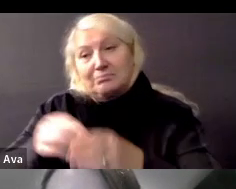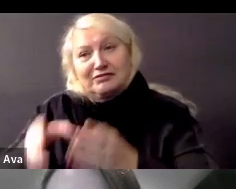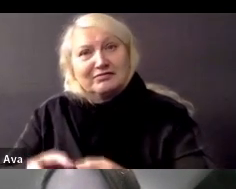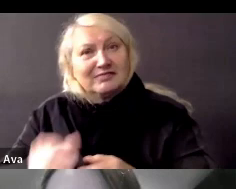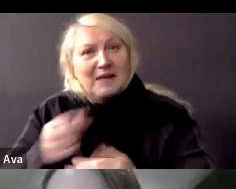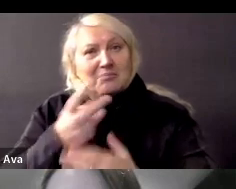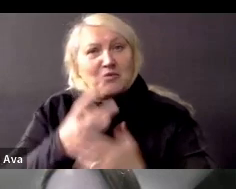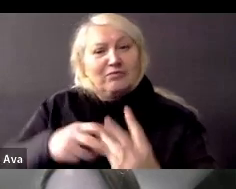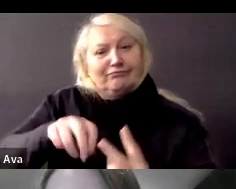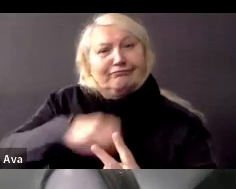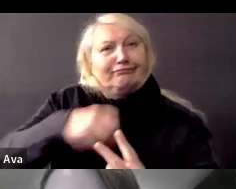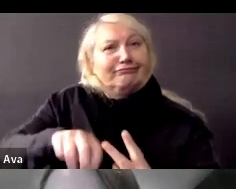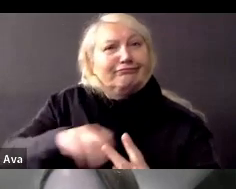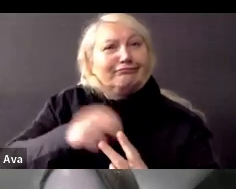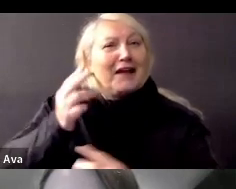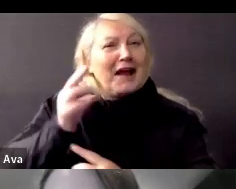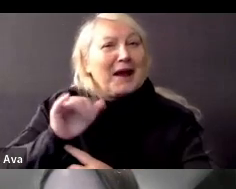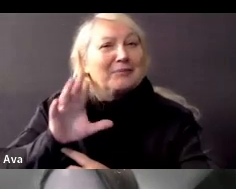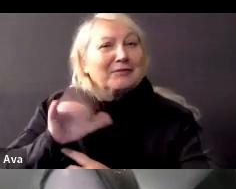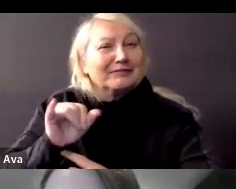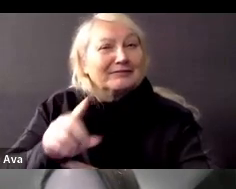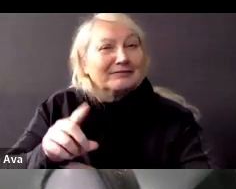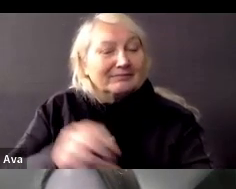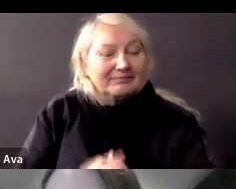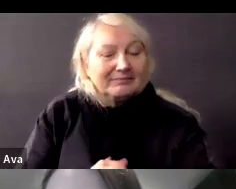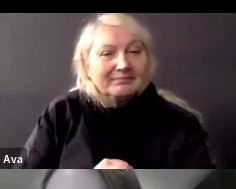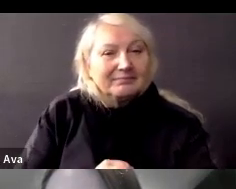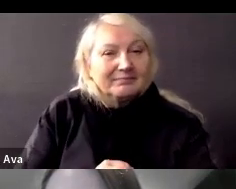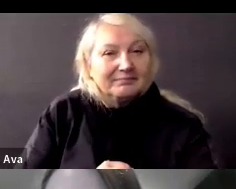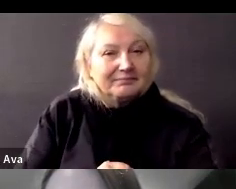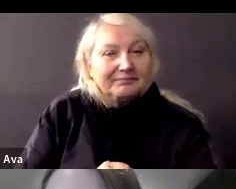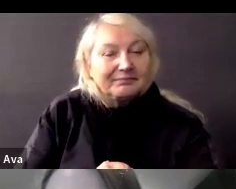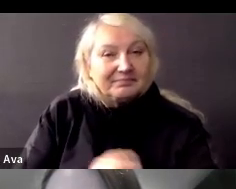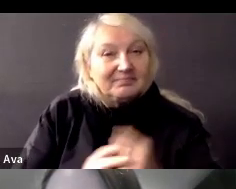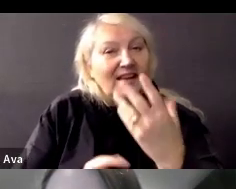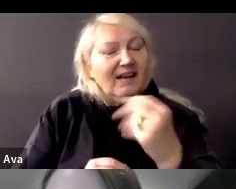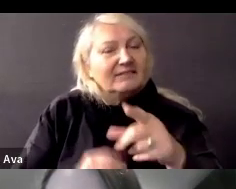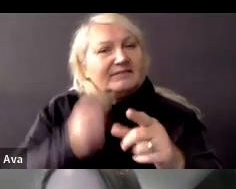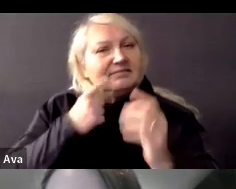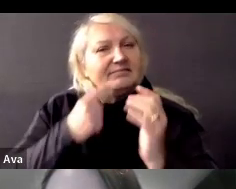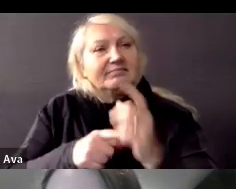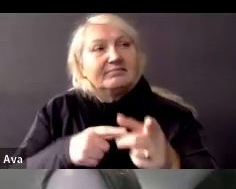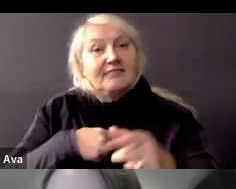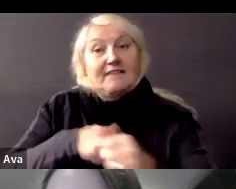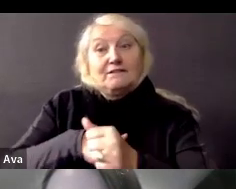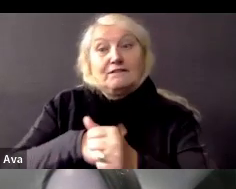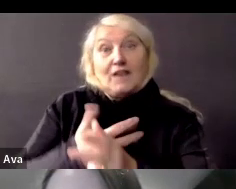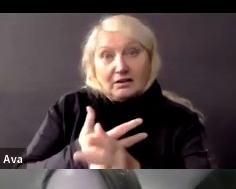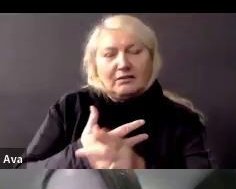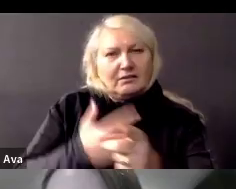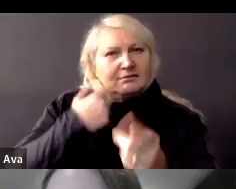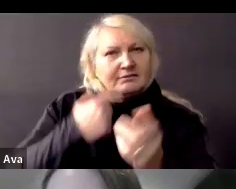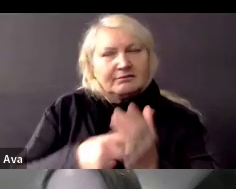also, with teaching virtually, more people can attend. So we all have